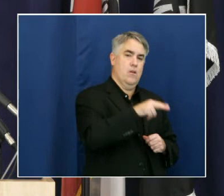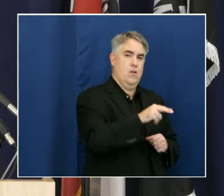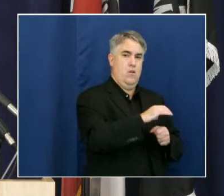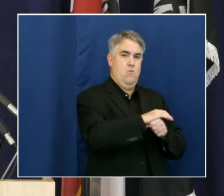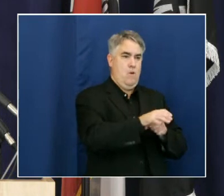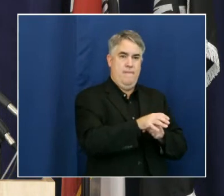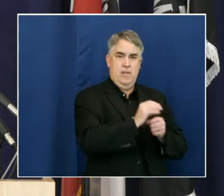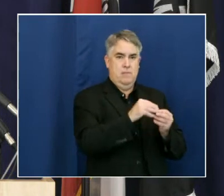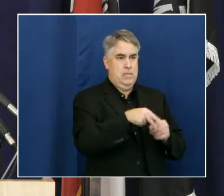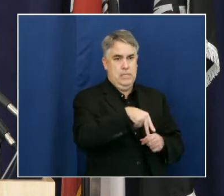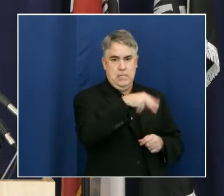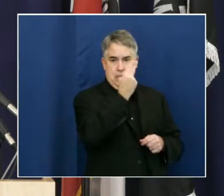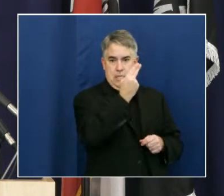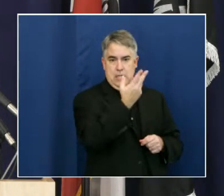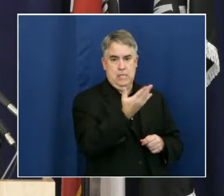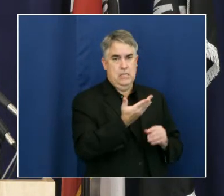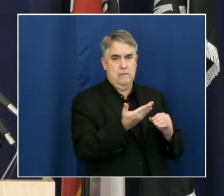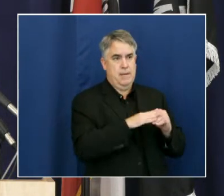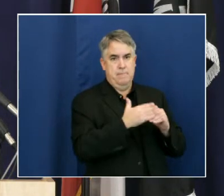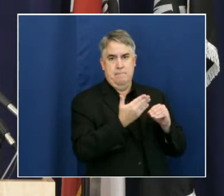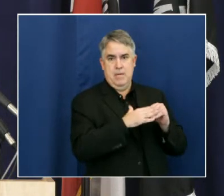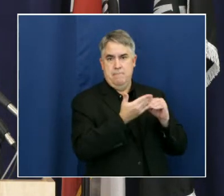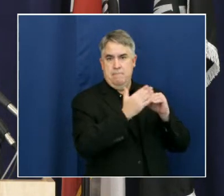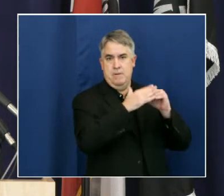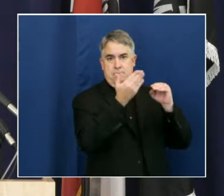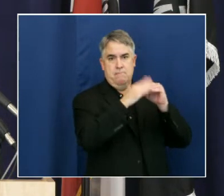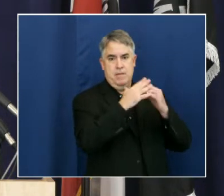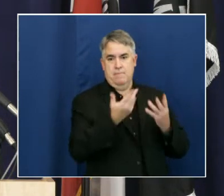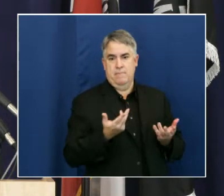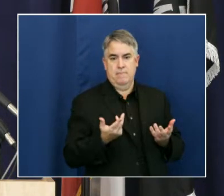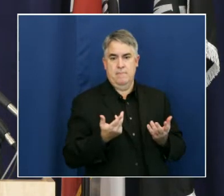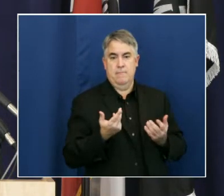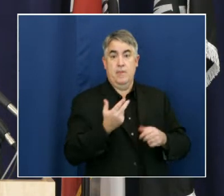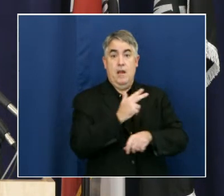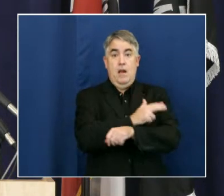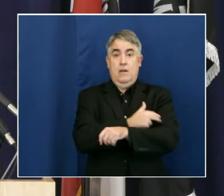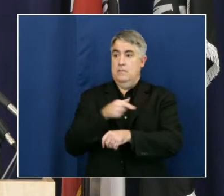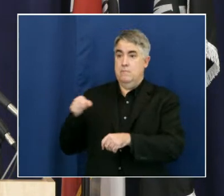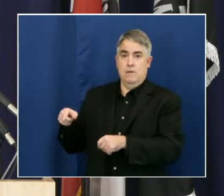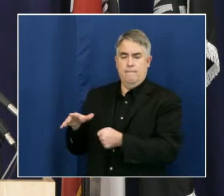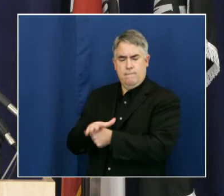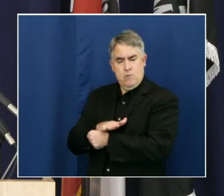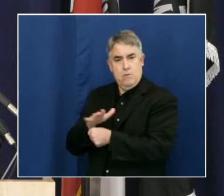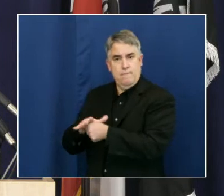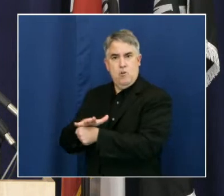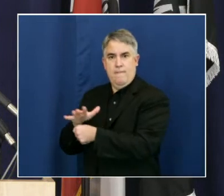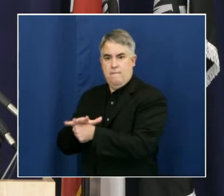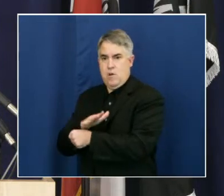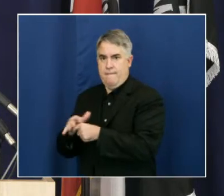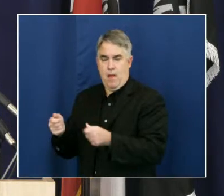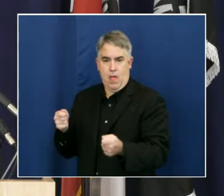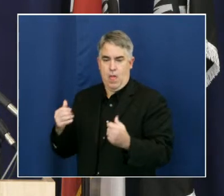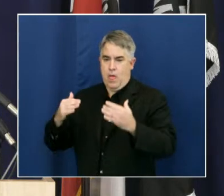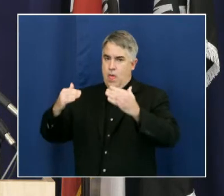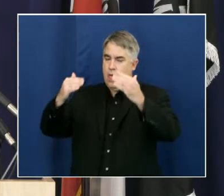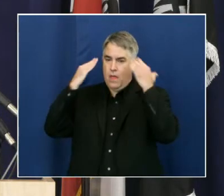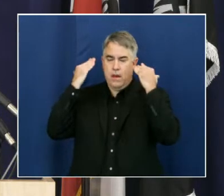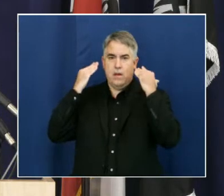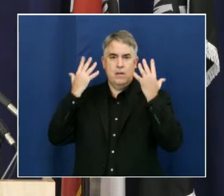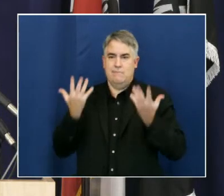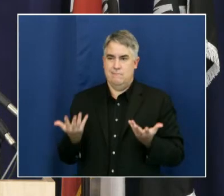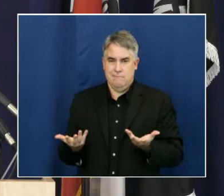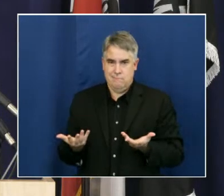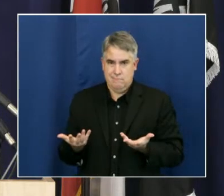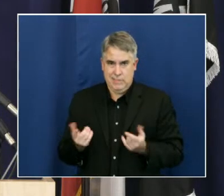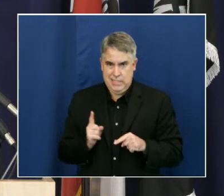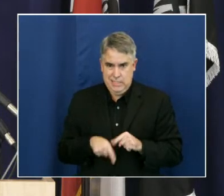hospital system, and the need to get the vaccine, we really have to confront what's in front of us. And we have a path out of this, and we have a path for how it can get